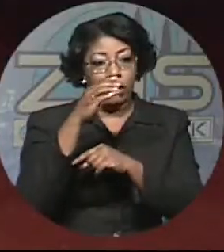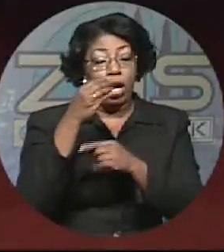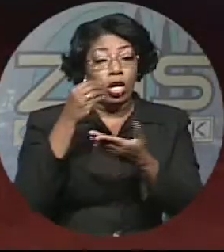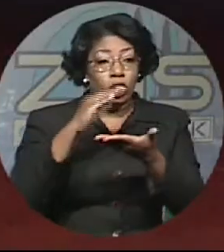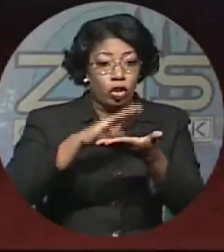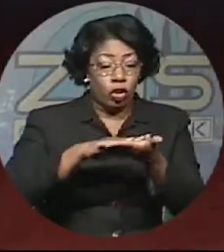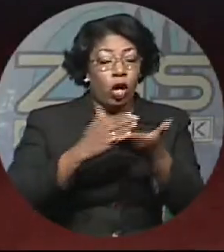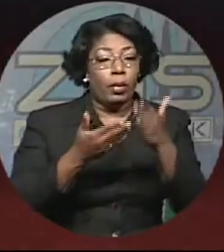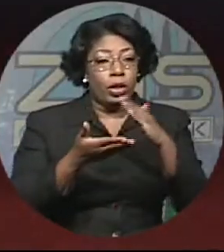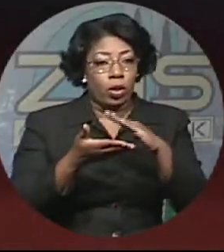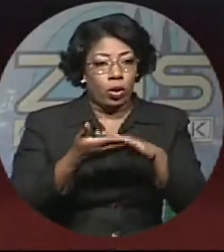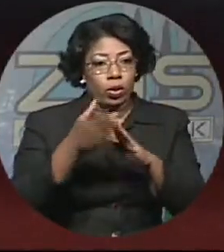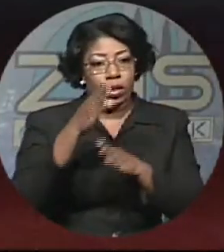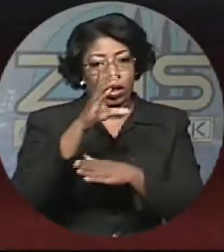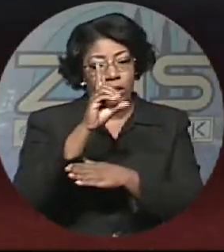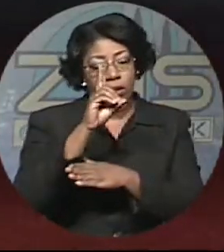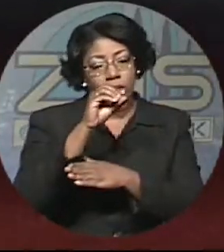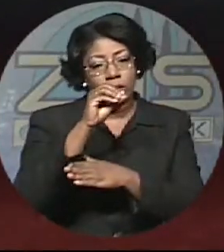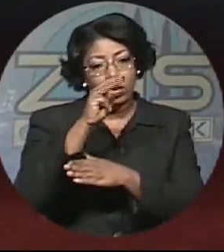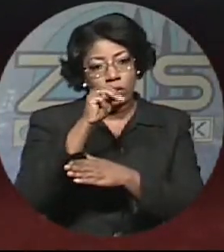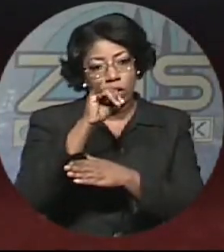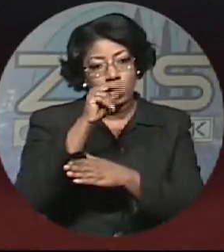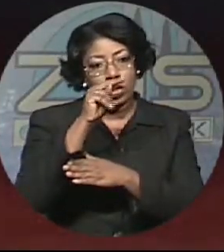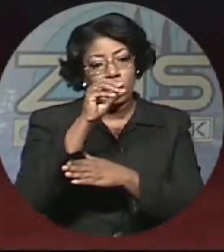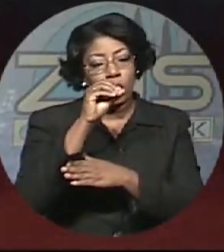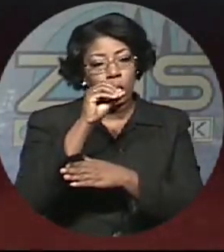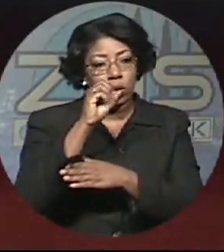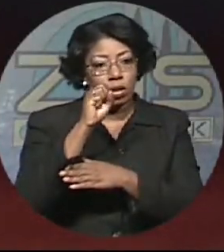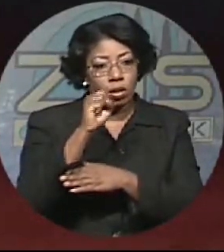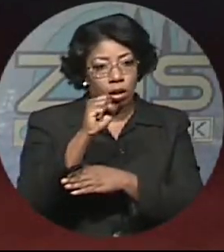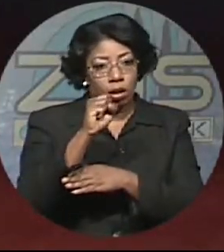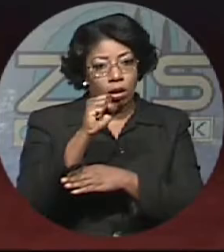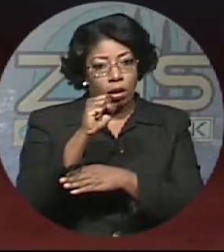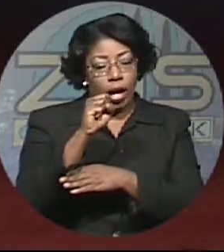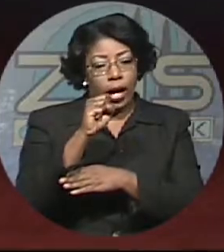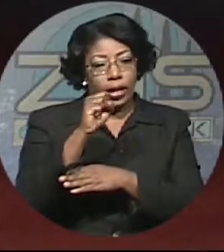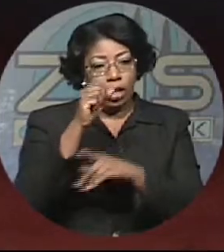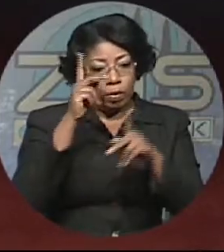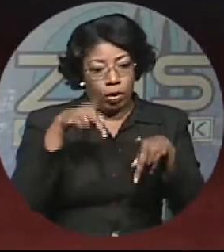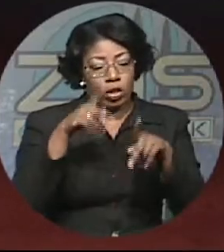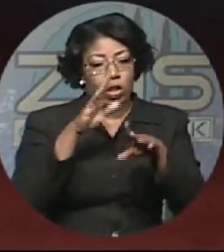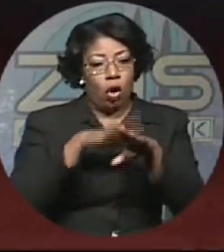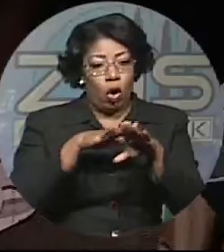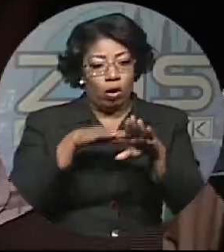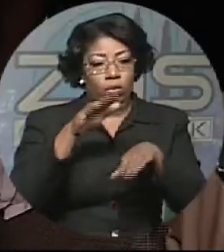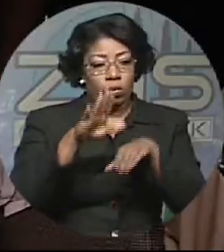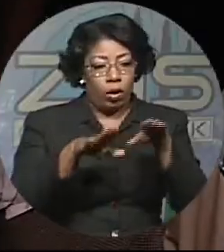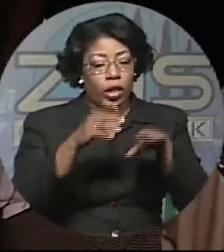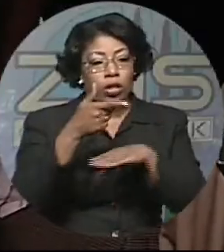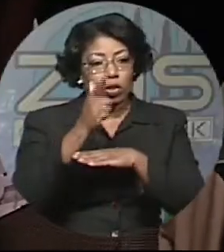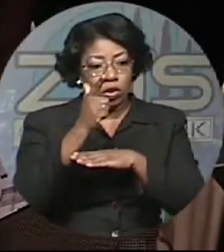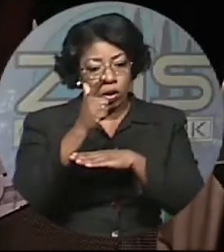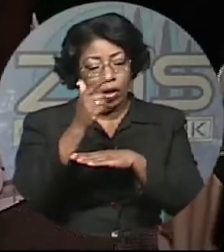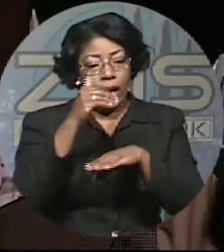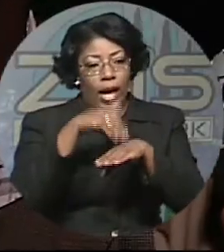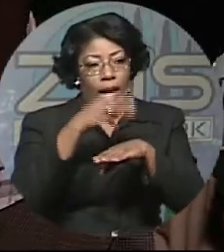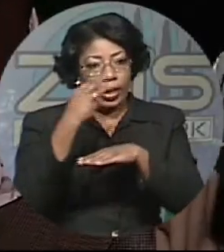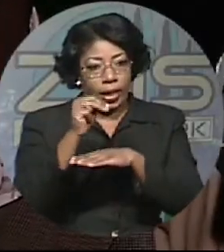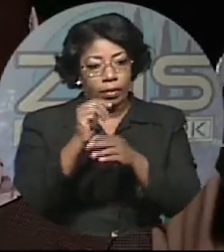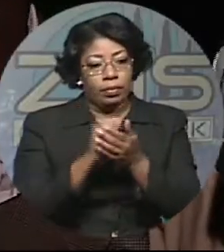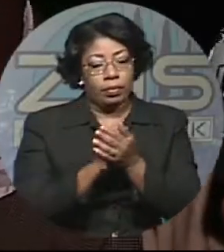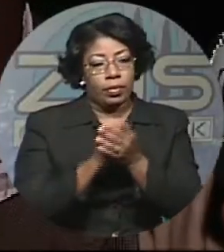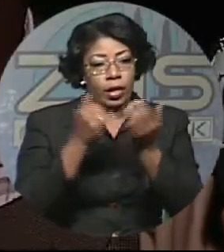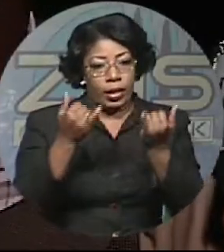lone gunman approached. He was on foot and fired several shots and disappeared. Deceased is known to the